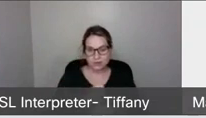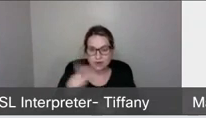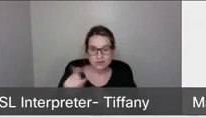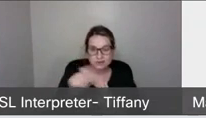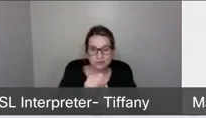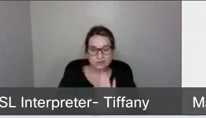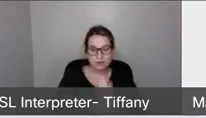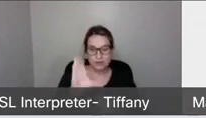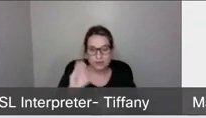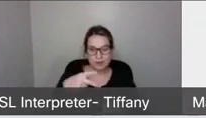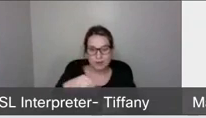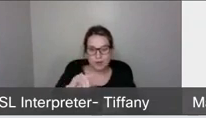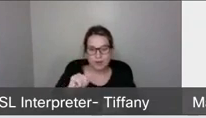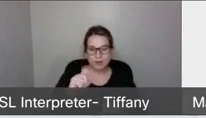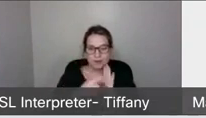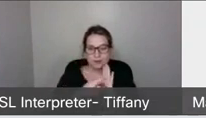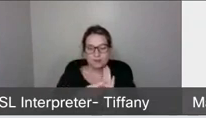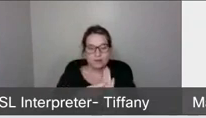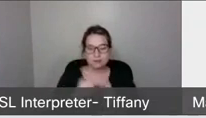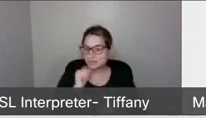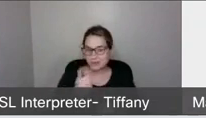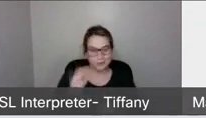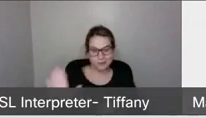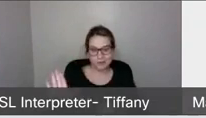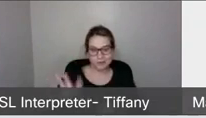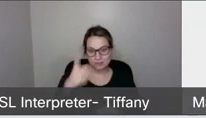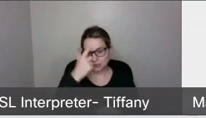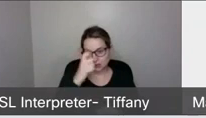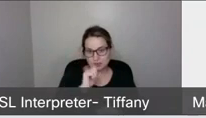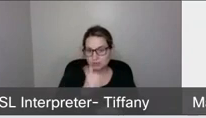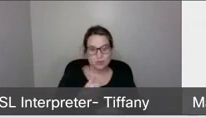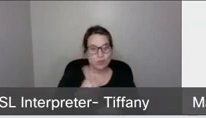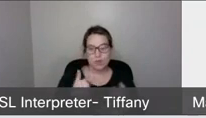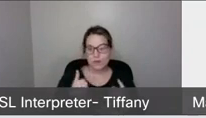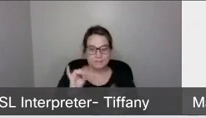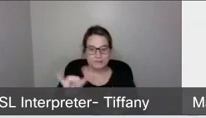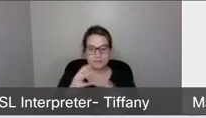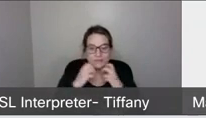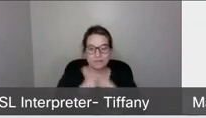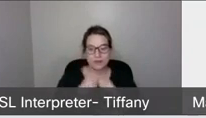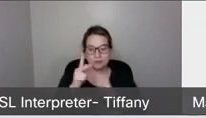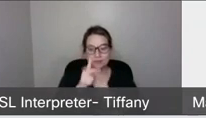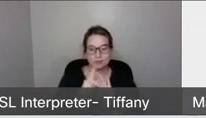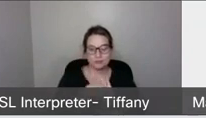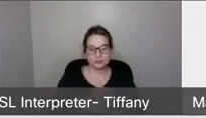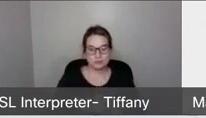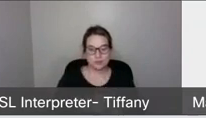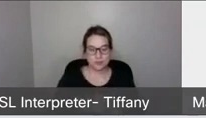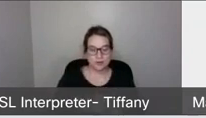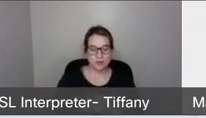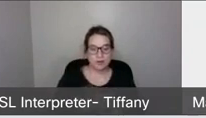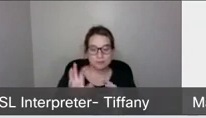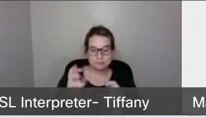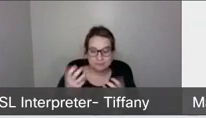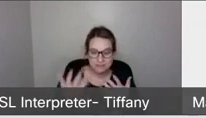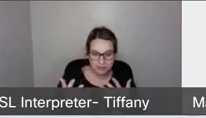times and our representatives aren't even there because we do not have the same values and principles. May you help us have